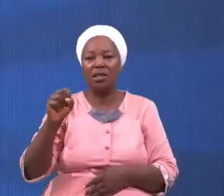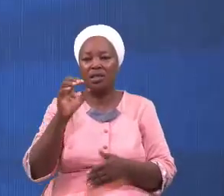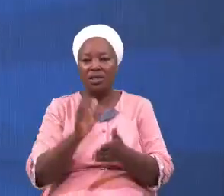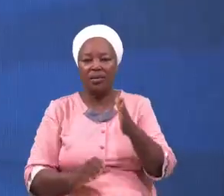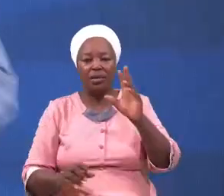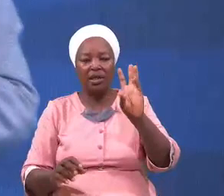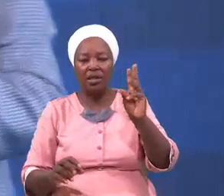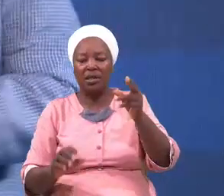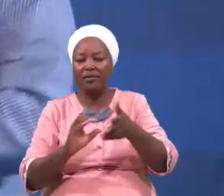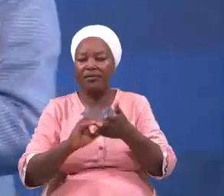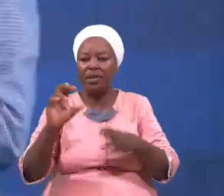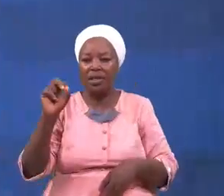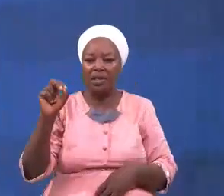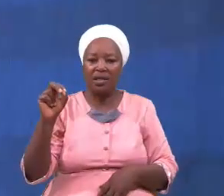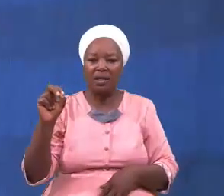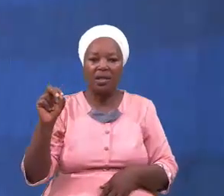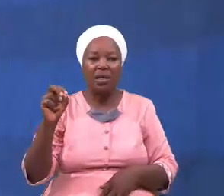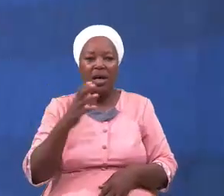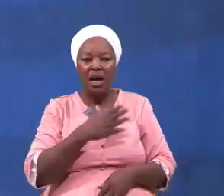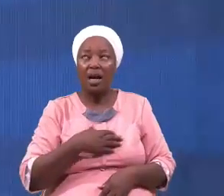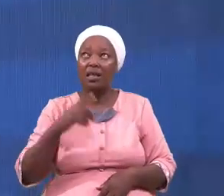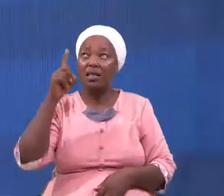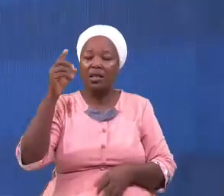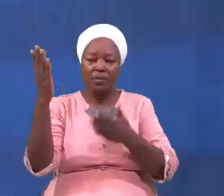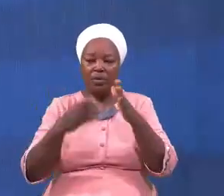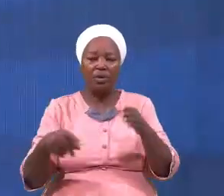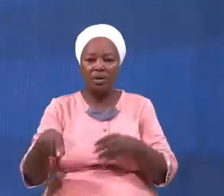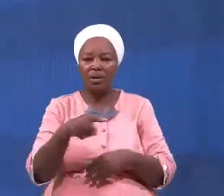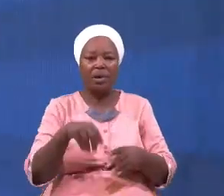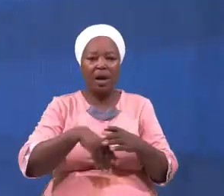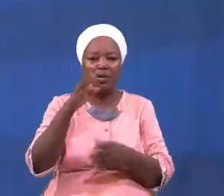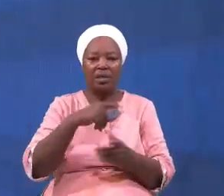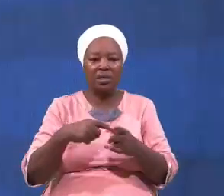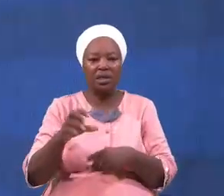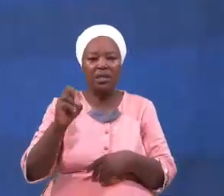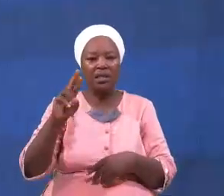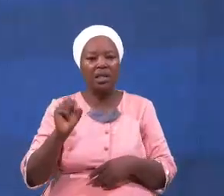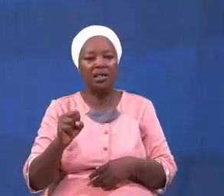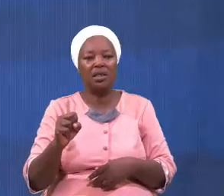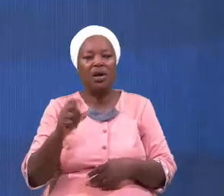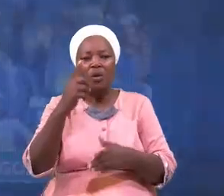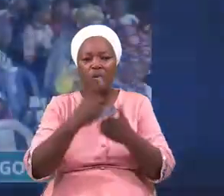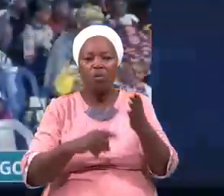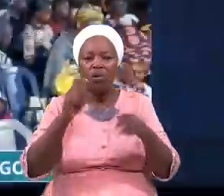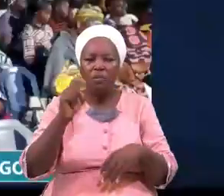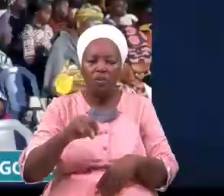30. And he brought them out and said, sirs, what must I do